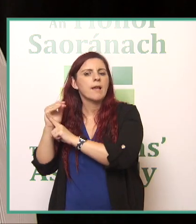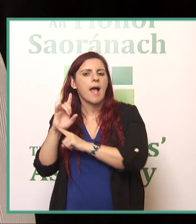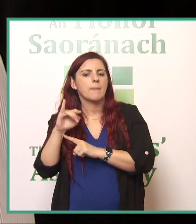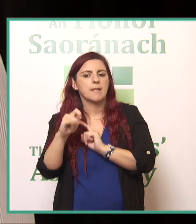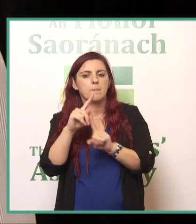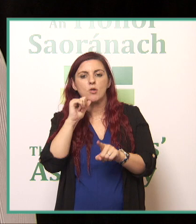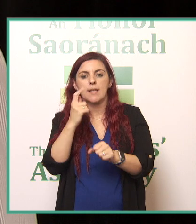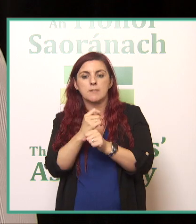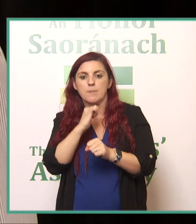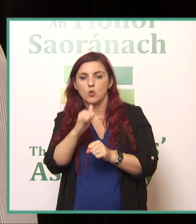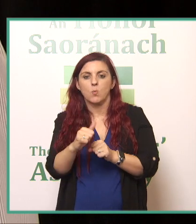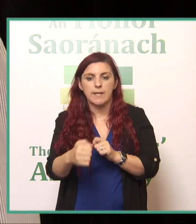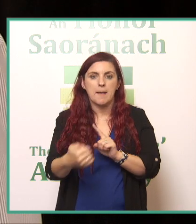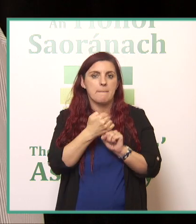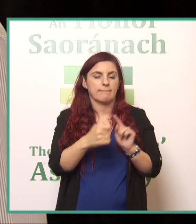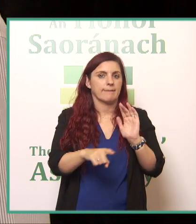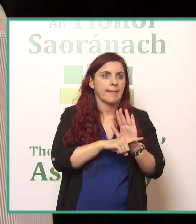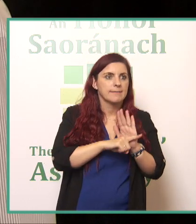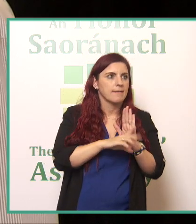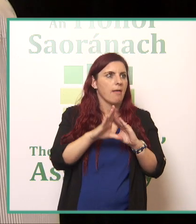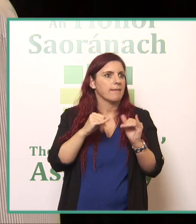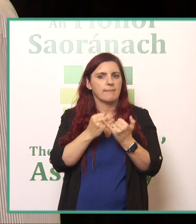impacting negatively on things like, for example, water quality.